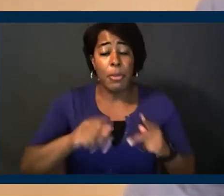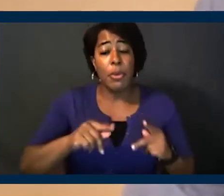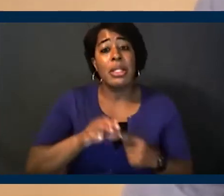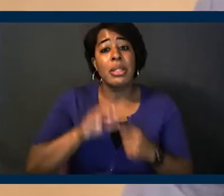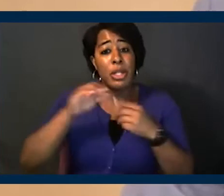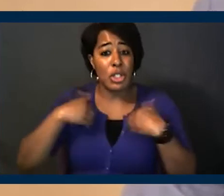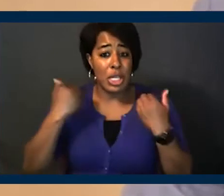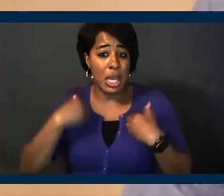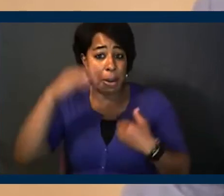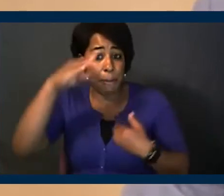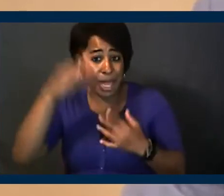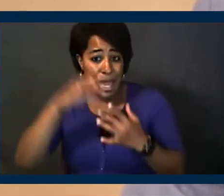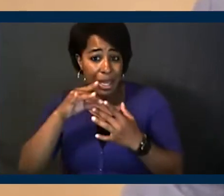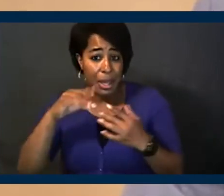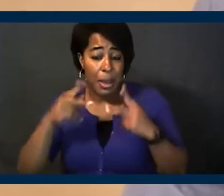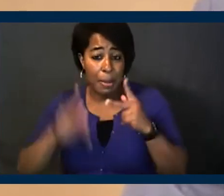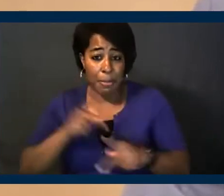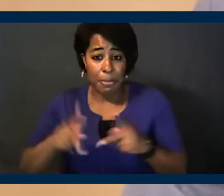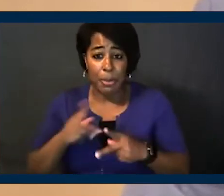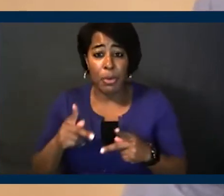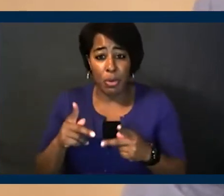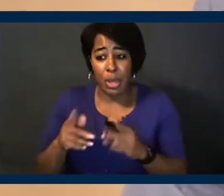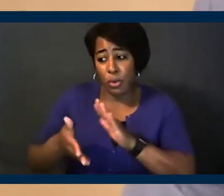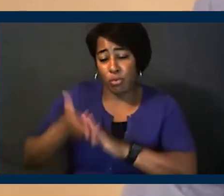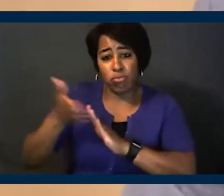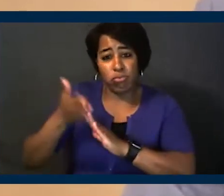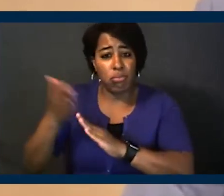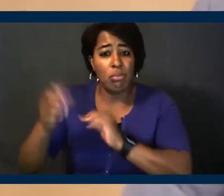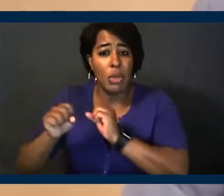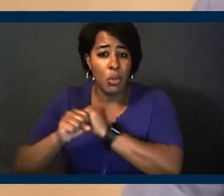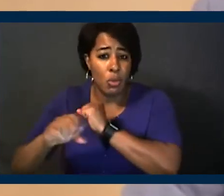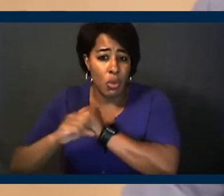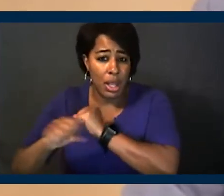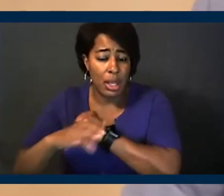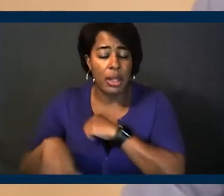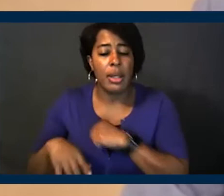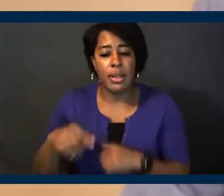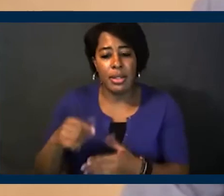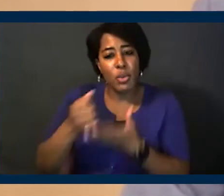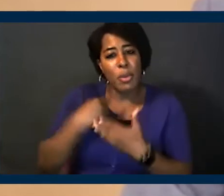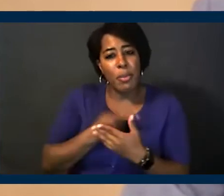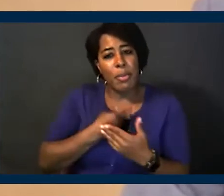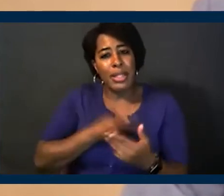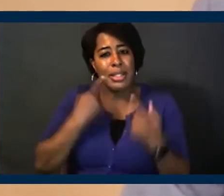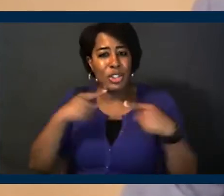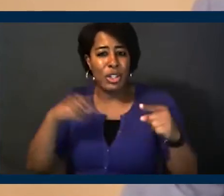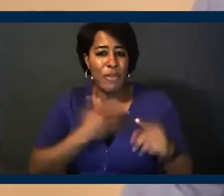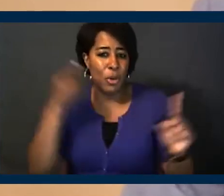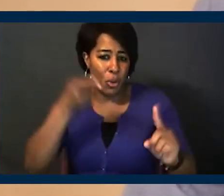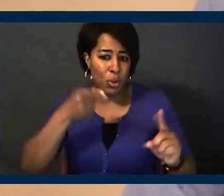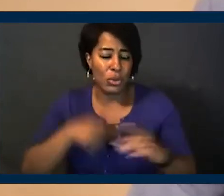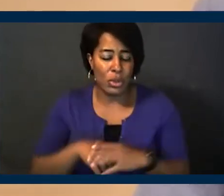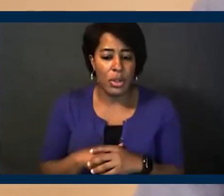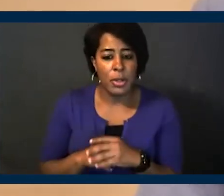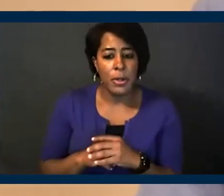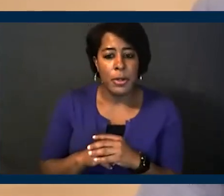run or to lead organizations that will continue to work with the party to achieve our goals. So I think that's the bright spot that